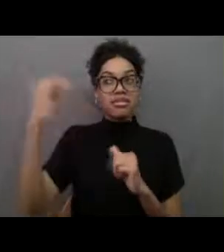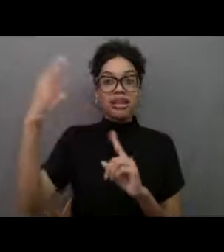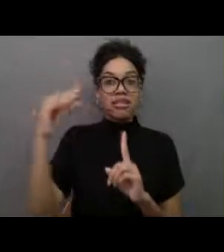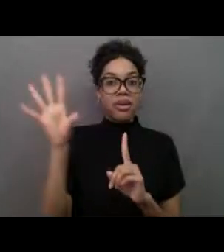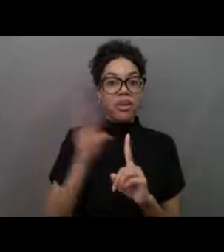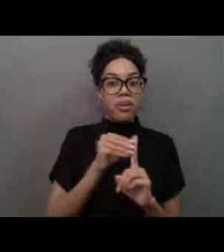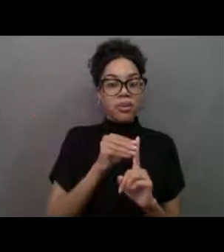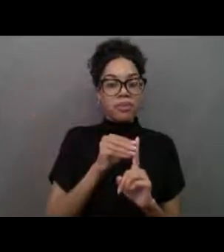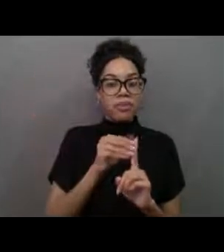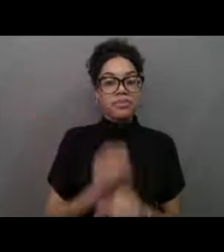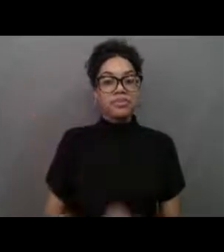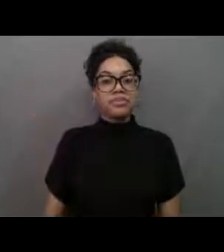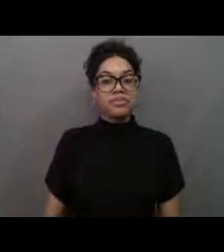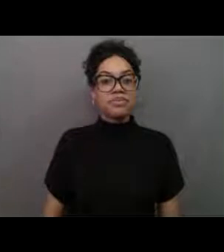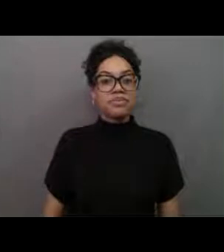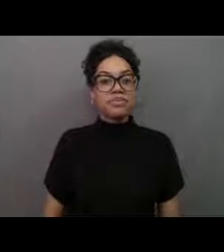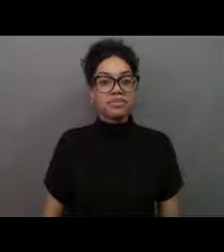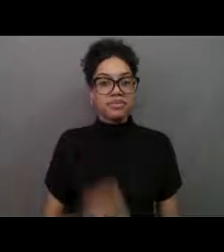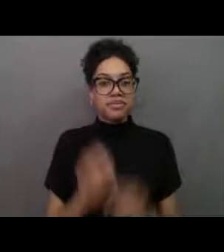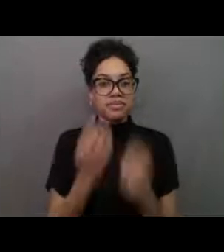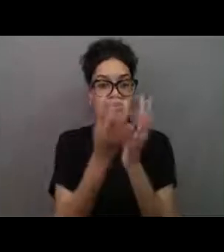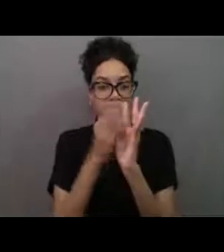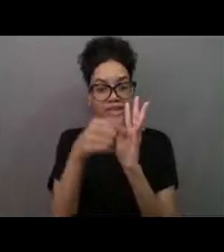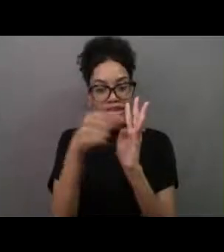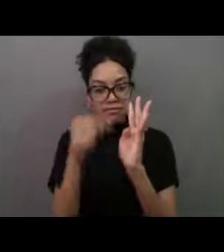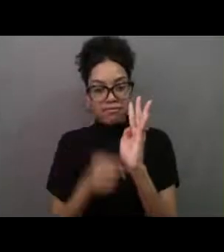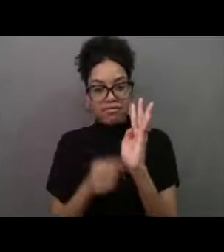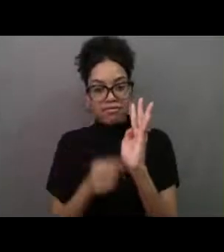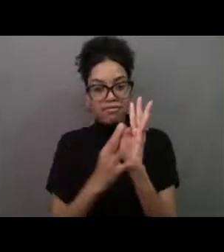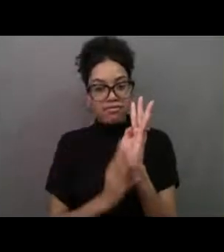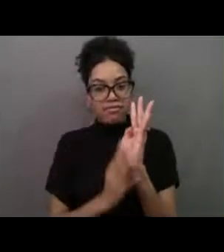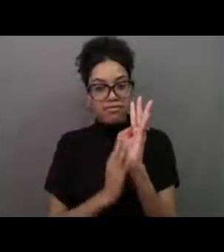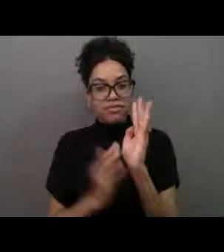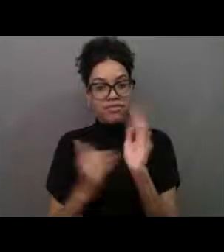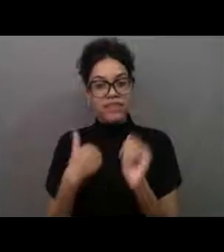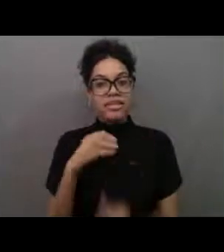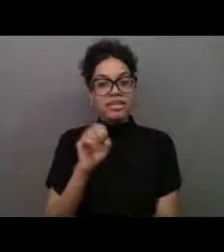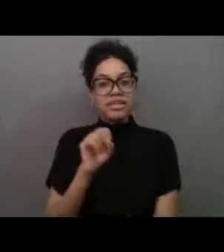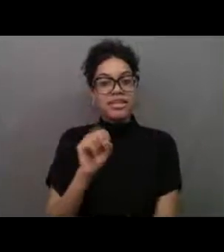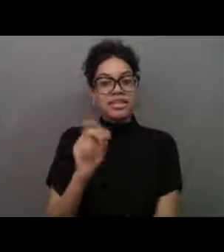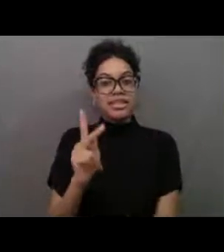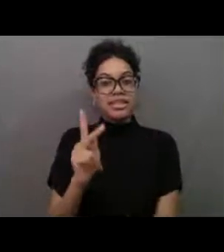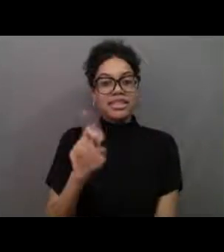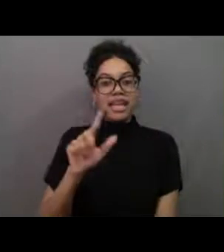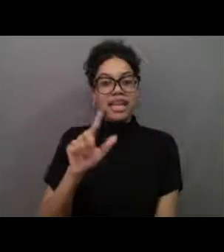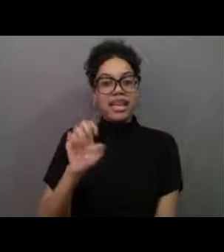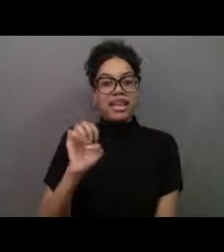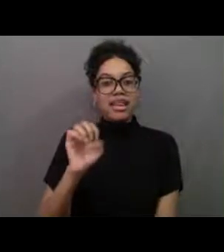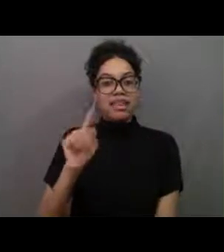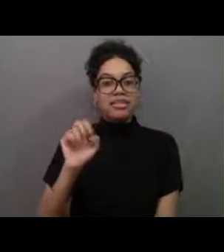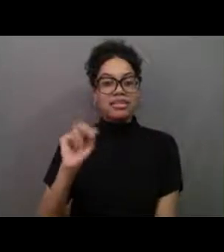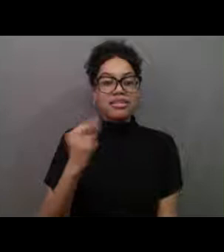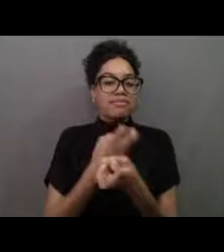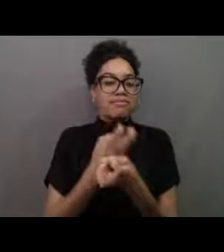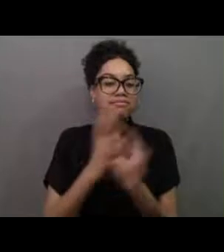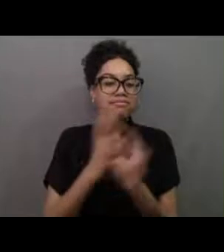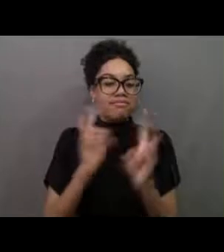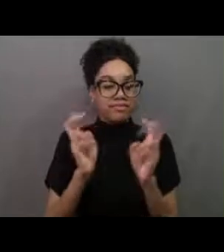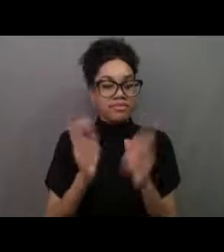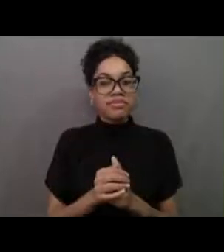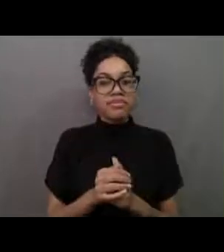Underneath the coral polyps is the skeleton. So on the right here is a picture of a coral skeleton. It's a small piece.